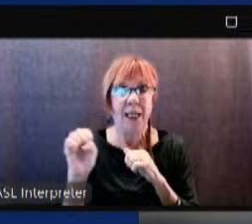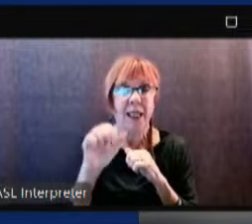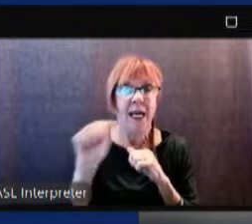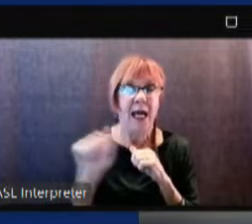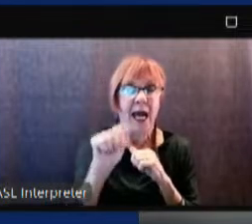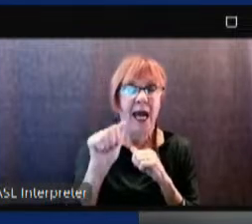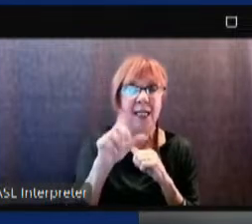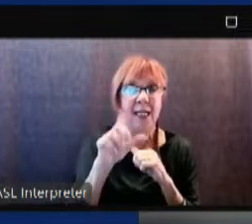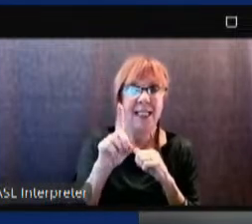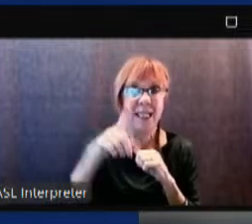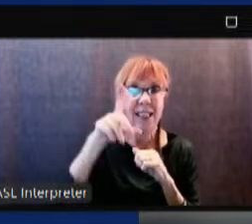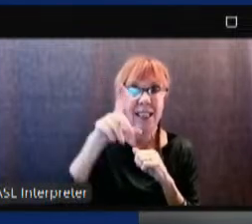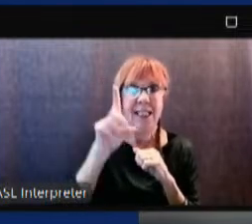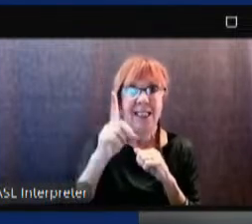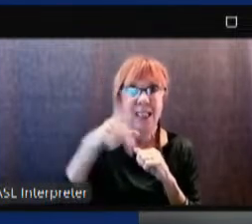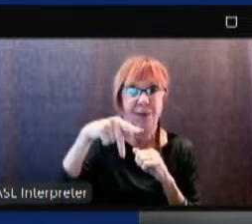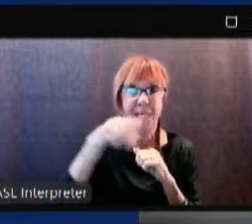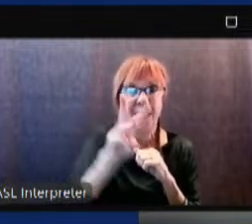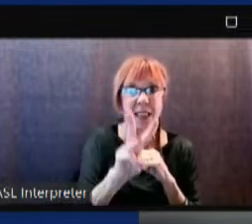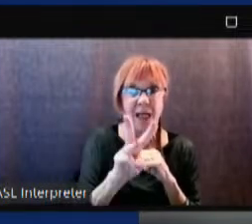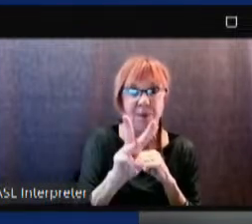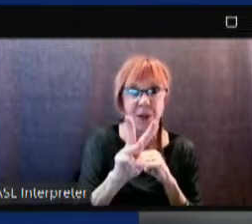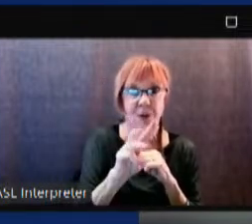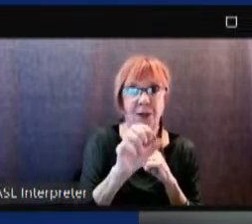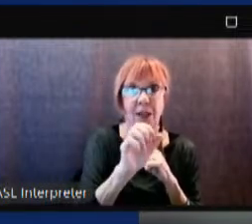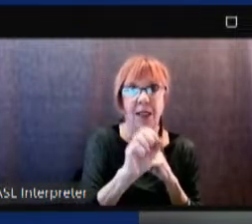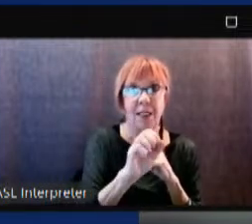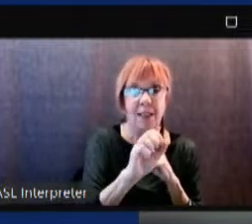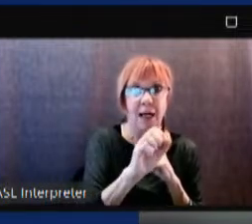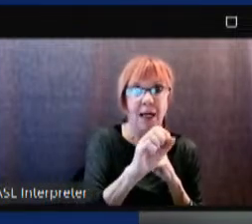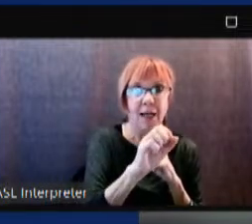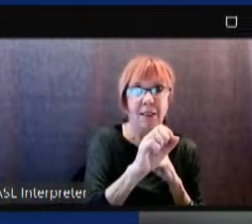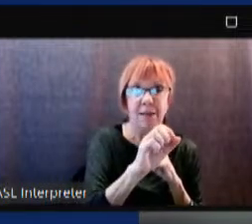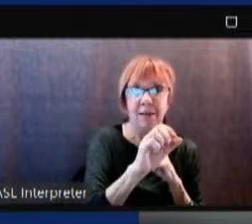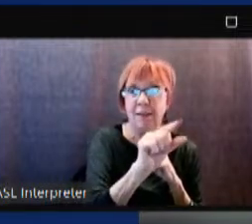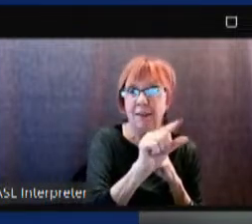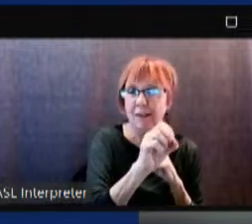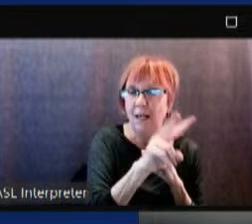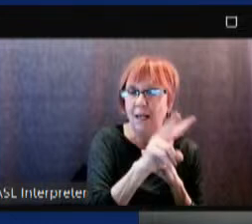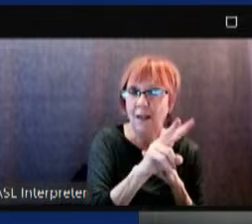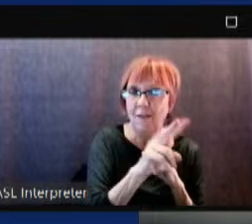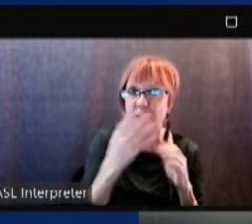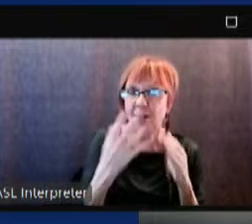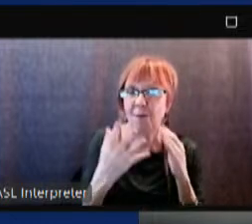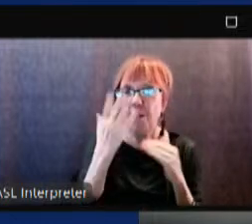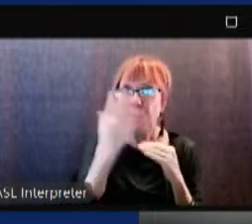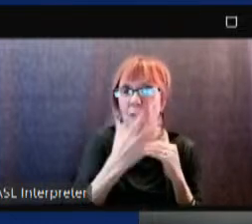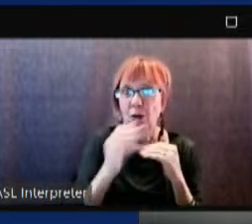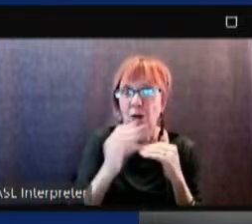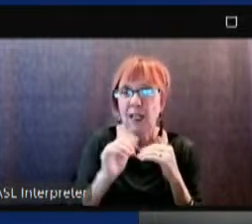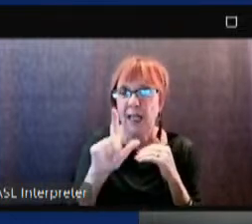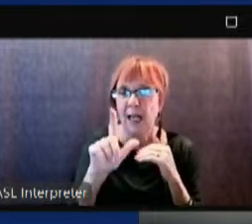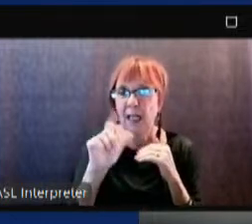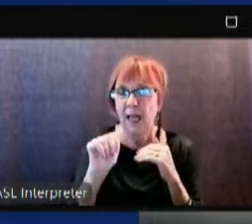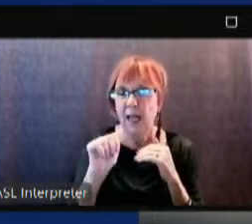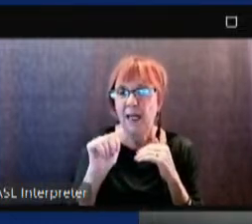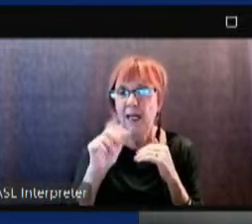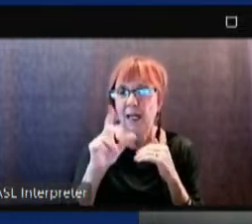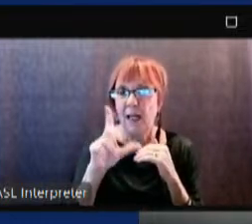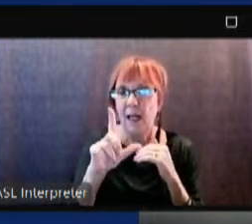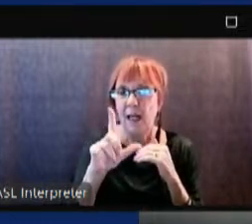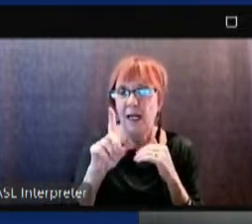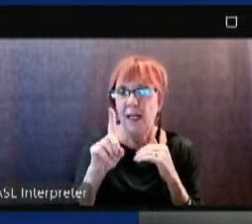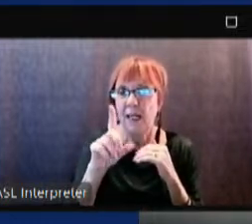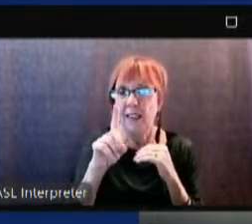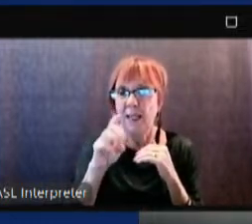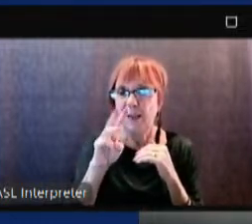dpw.lacounty.gov, it might appear as LA County Public Works. That's a a legit email if it has right of entry